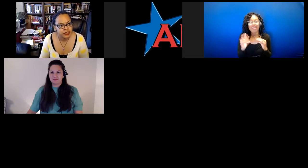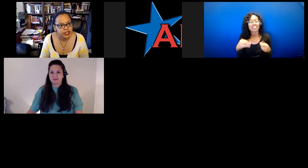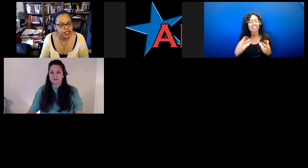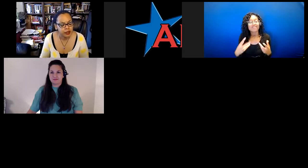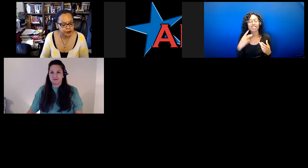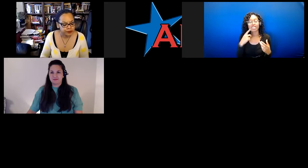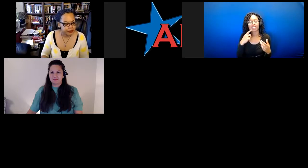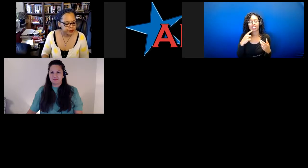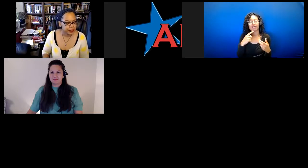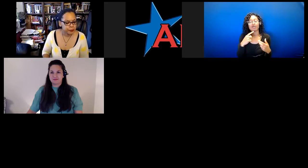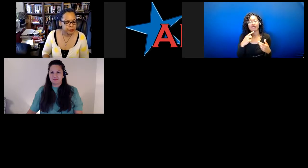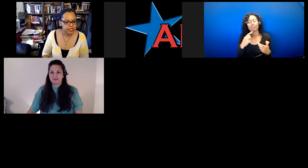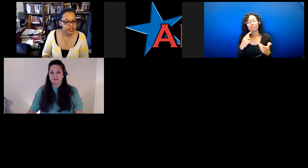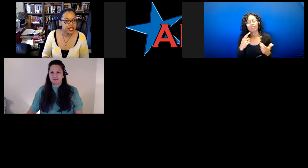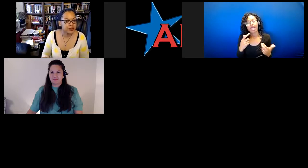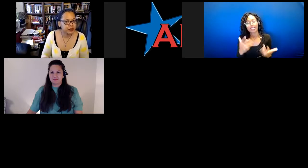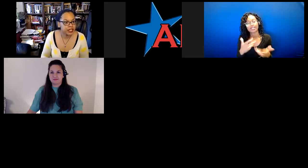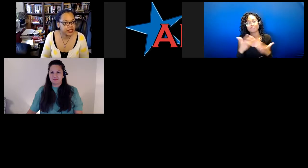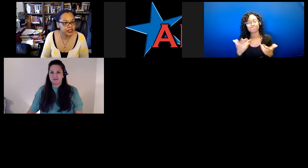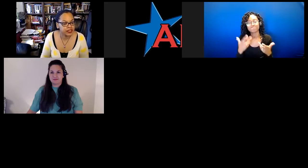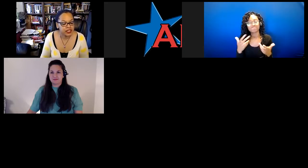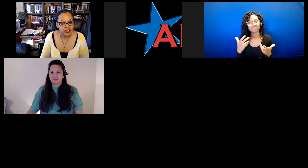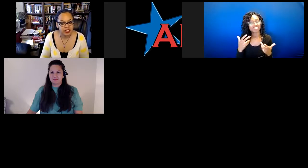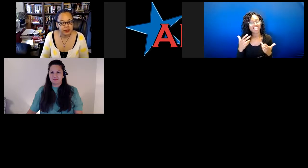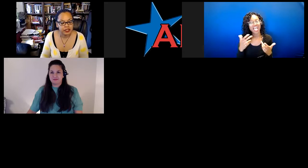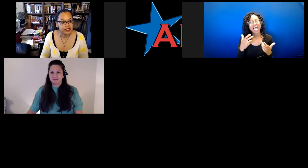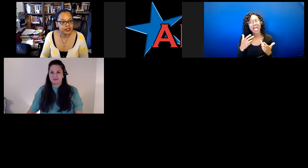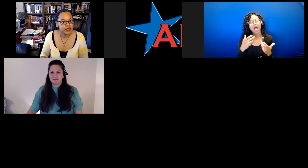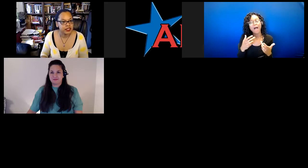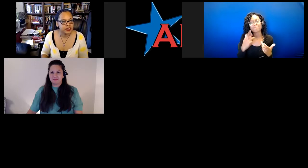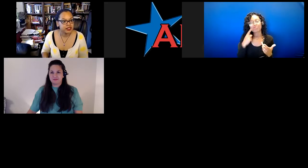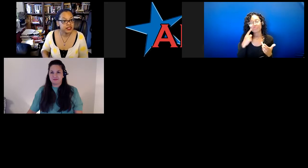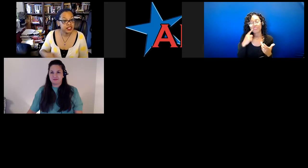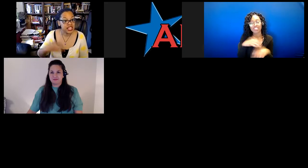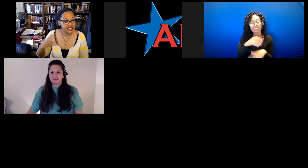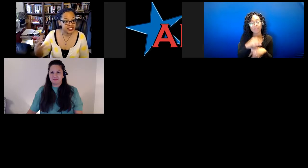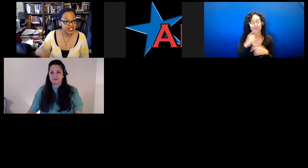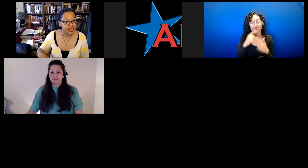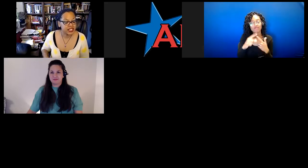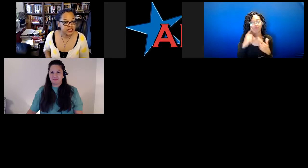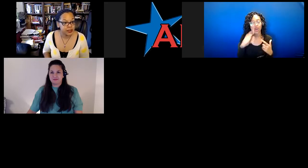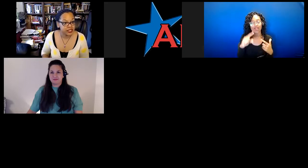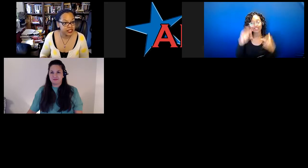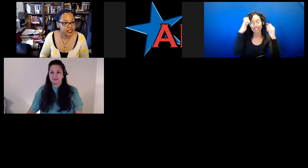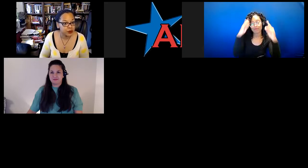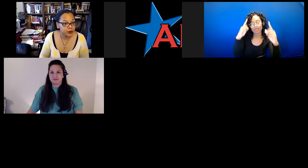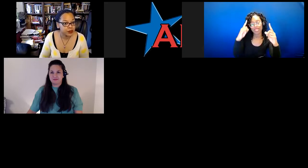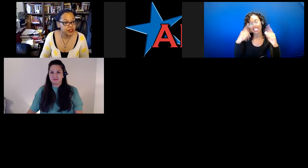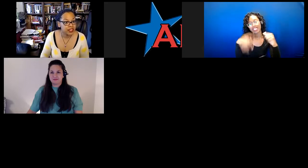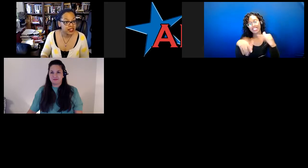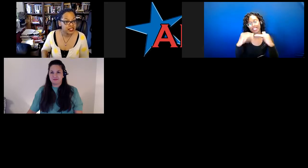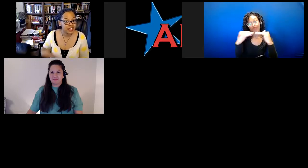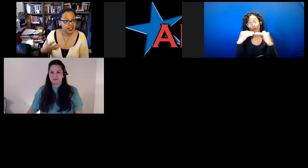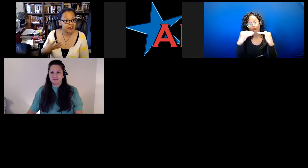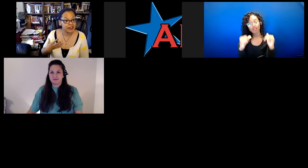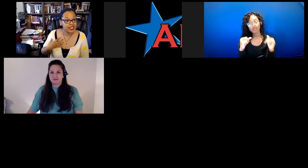assignments, being held as a scholastic and academic equal, or to